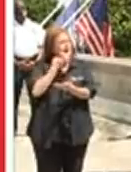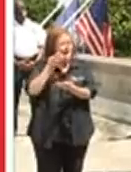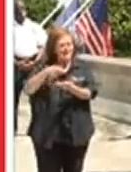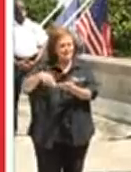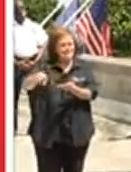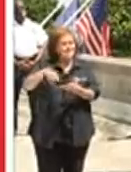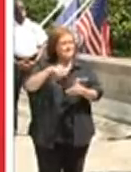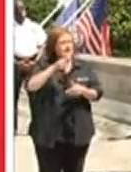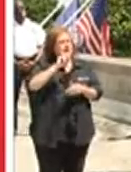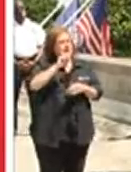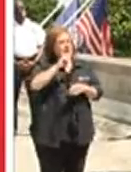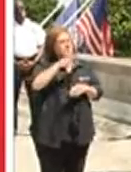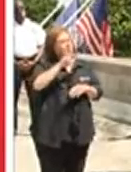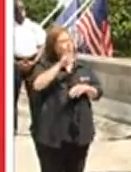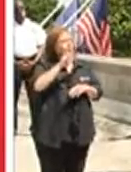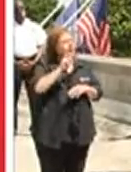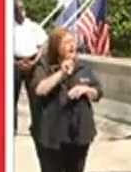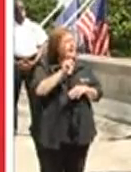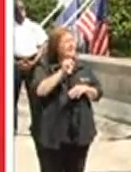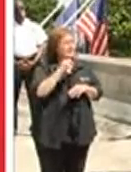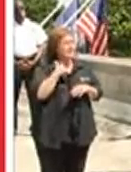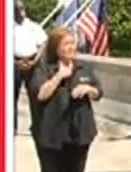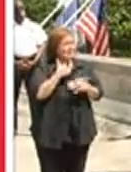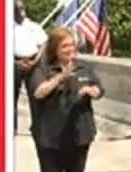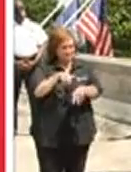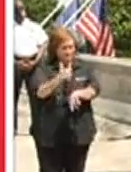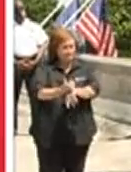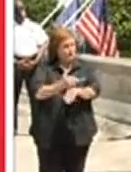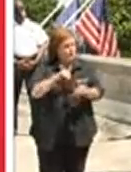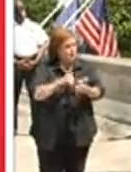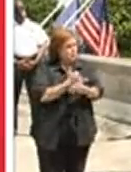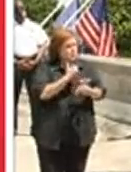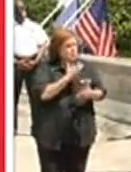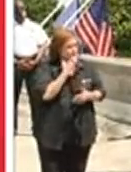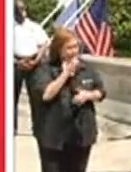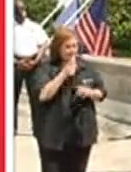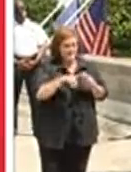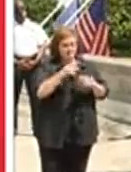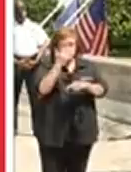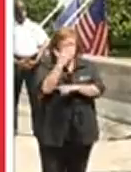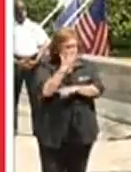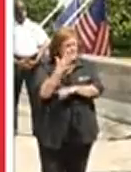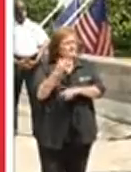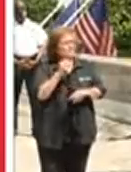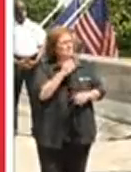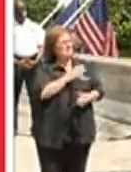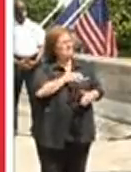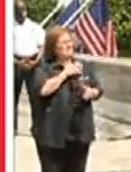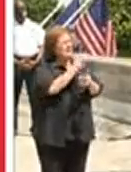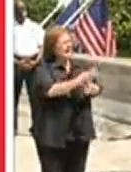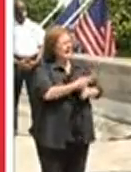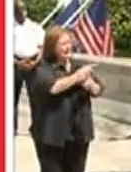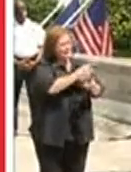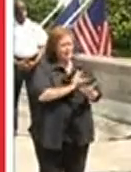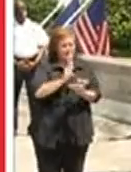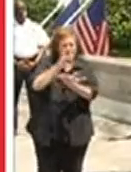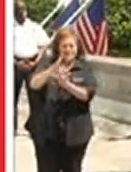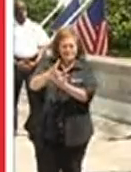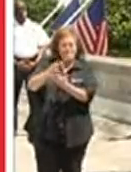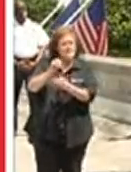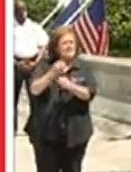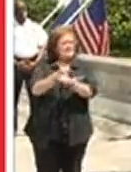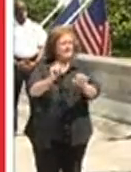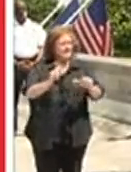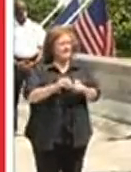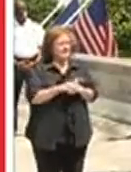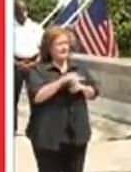Napoleon Avenue. We have a meandering, beautiful walking trail with new trees. Please be very aware of the impact your vehicle could have on them. If your